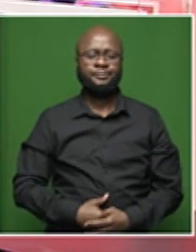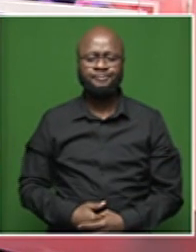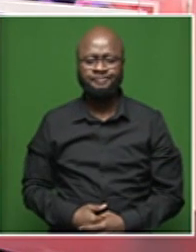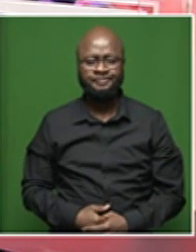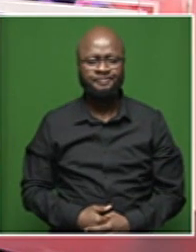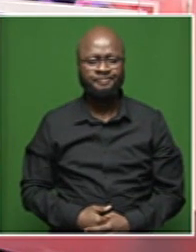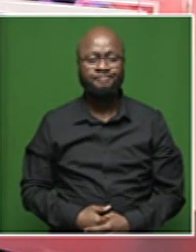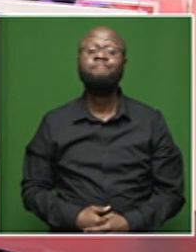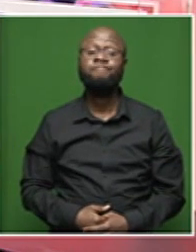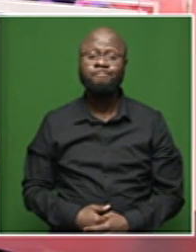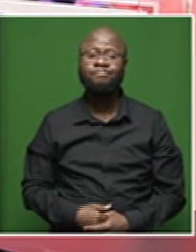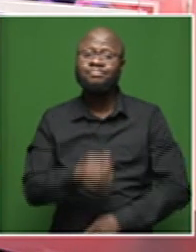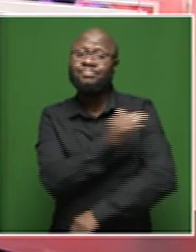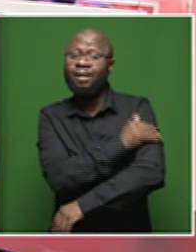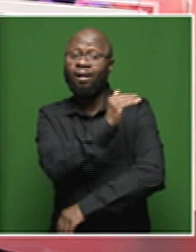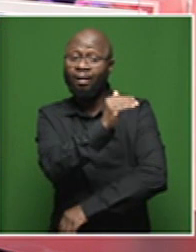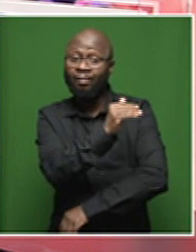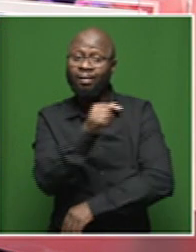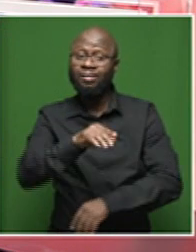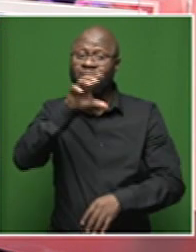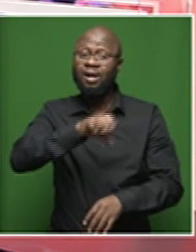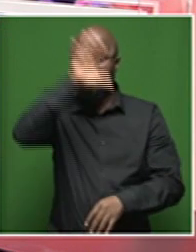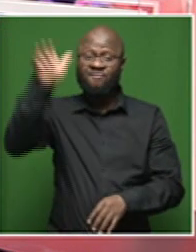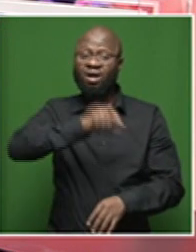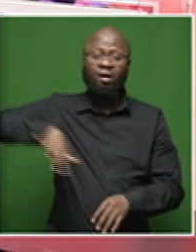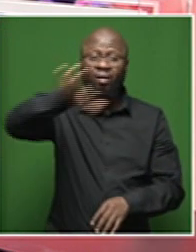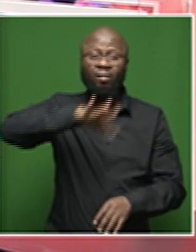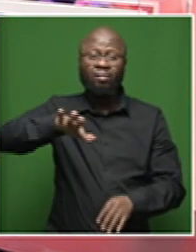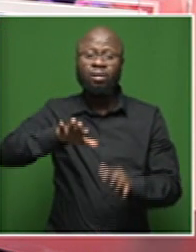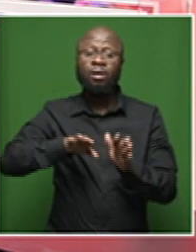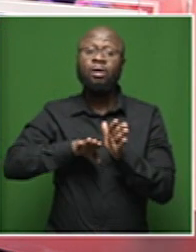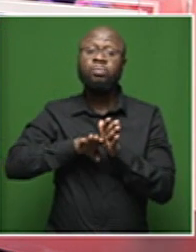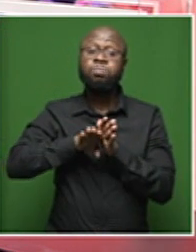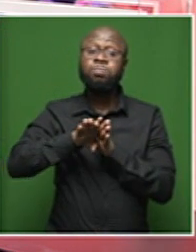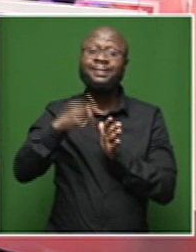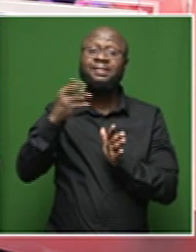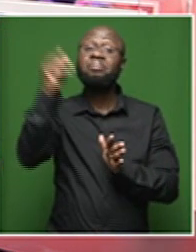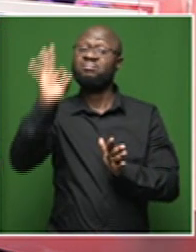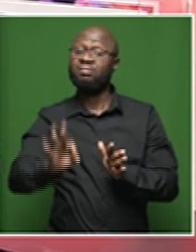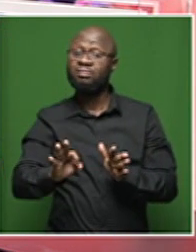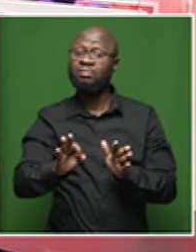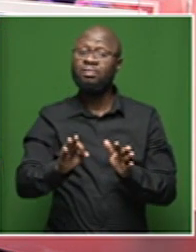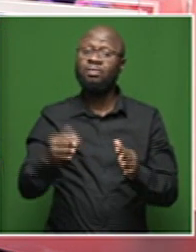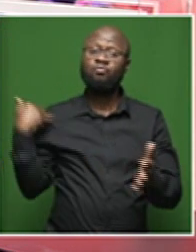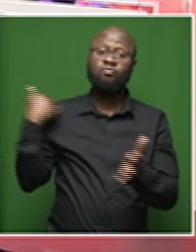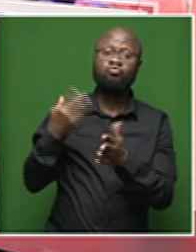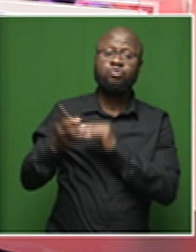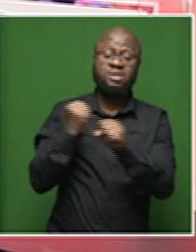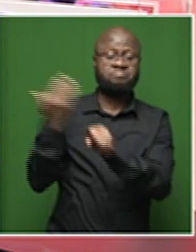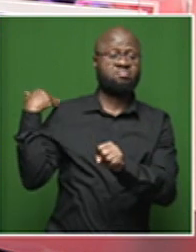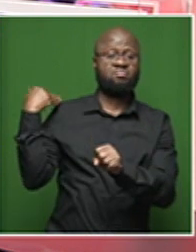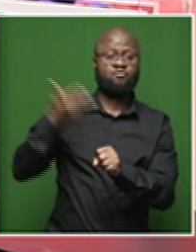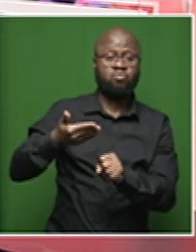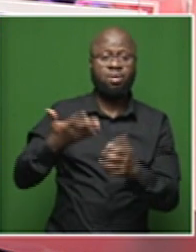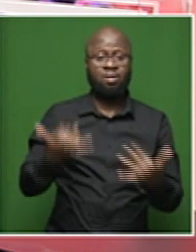High blood pressure rates in Africa have climbed by more than 30% in the last decade, with the continent now being the